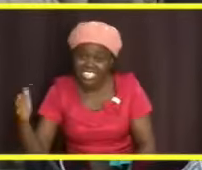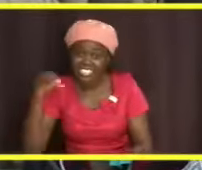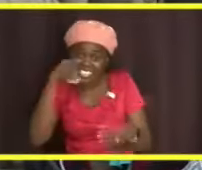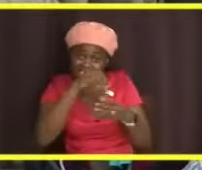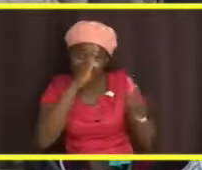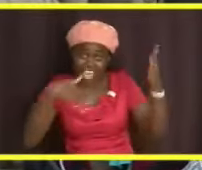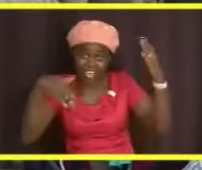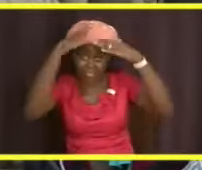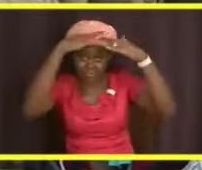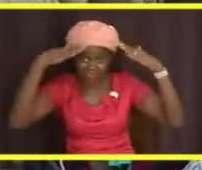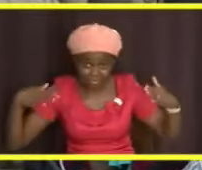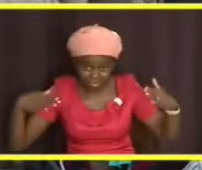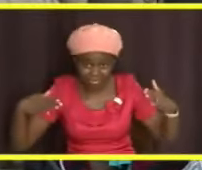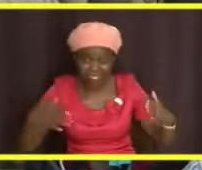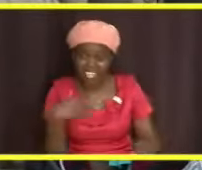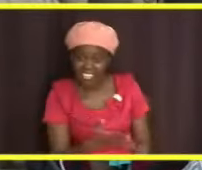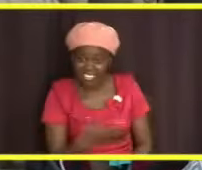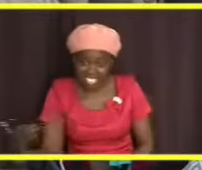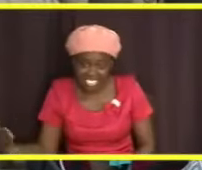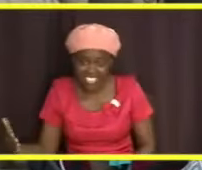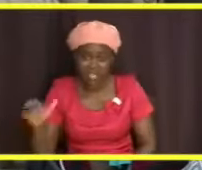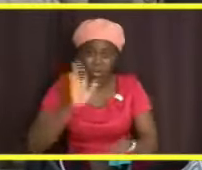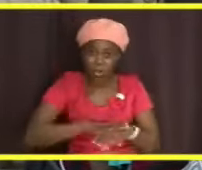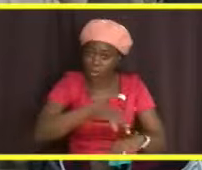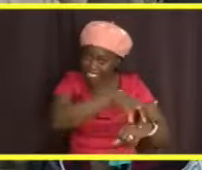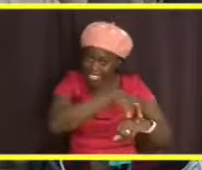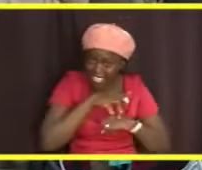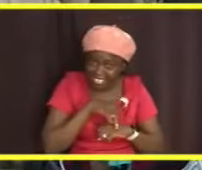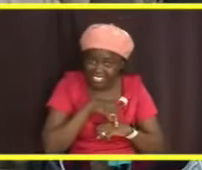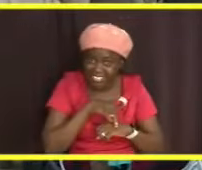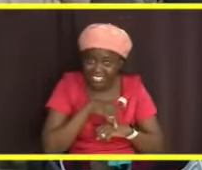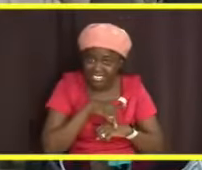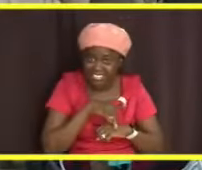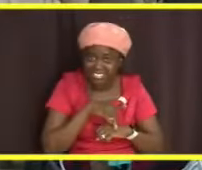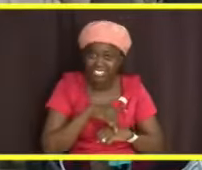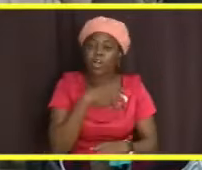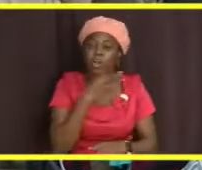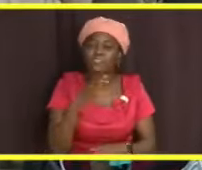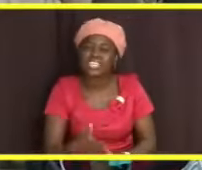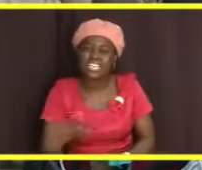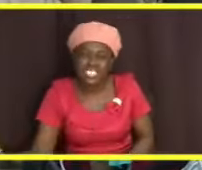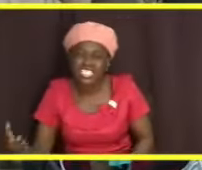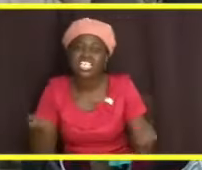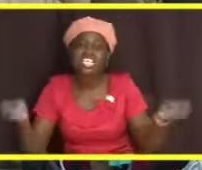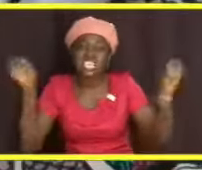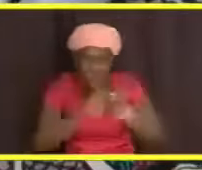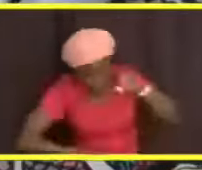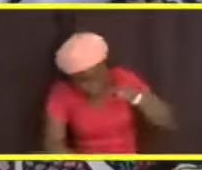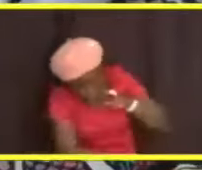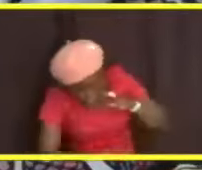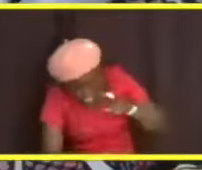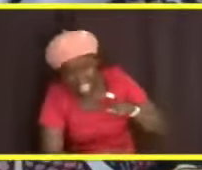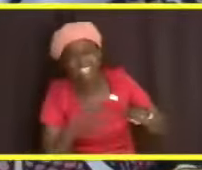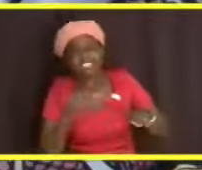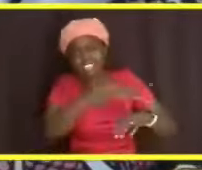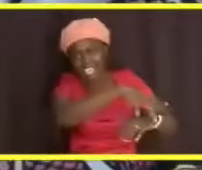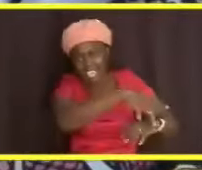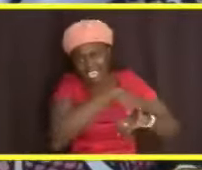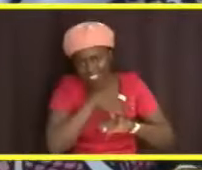heaven, of things on earth, of things even underneath the